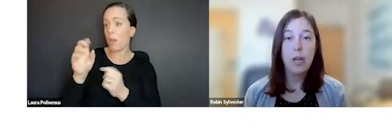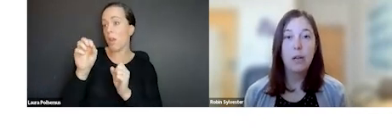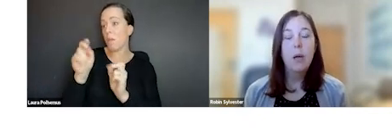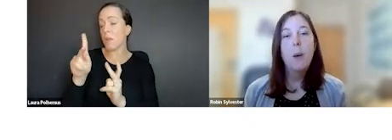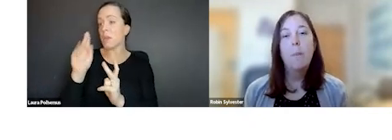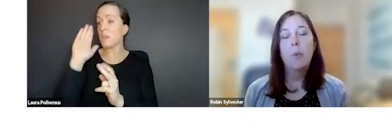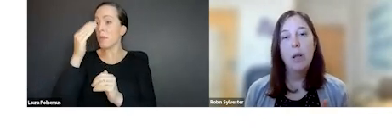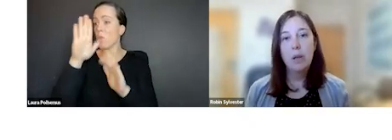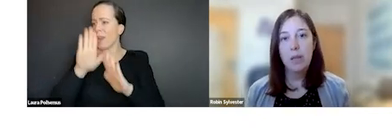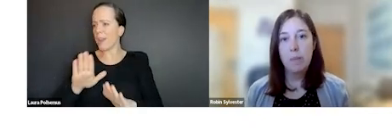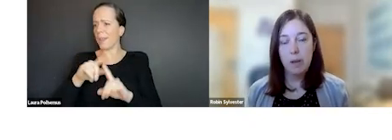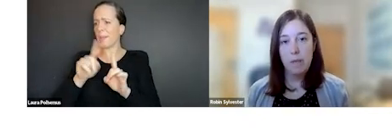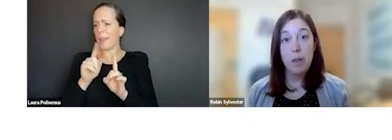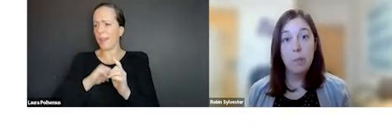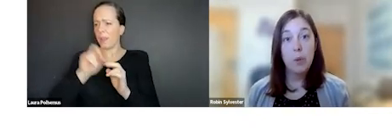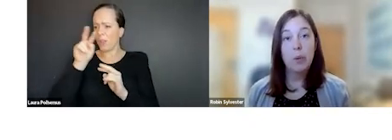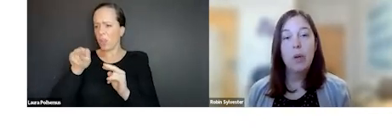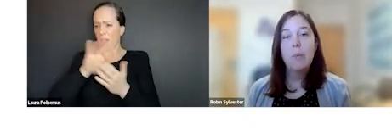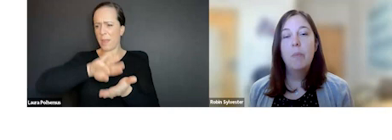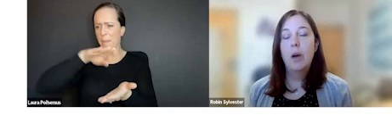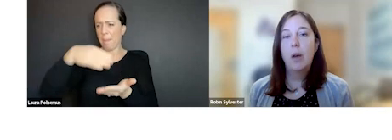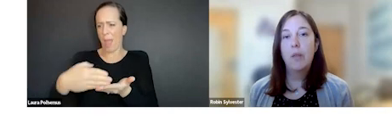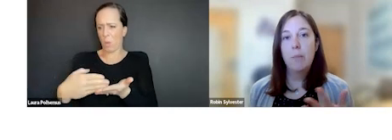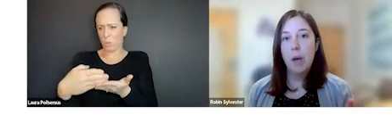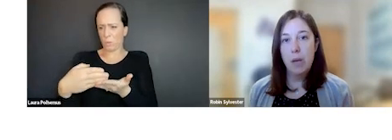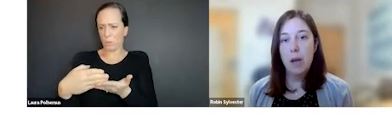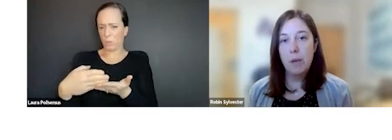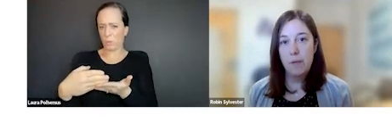really great, but when I look at the amount available,